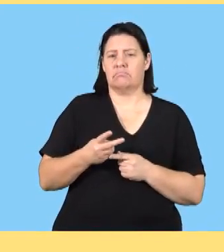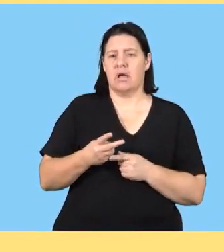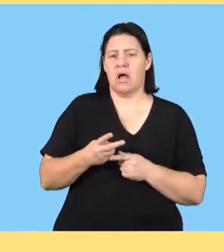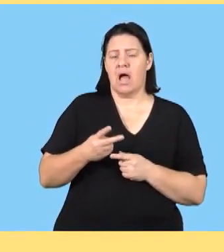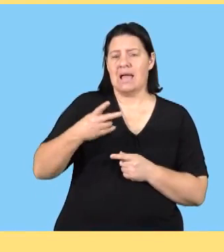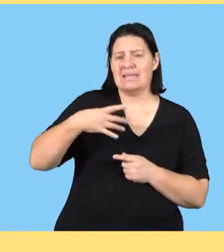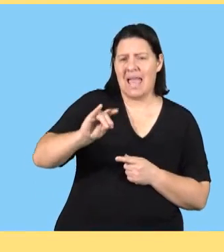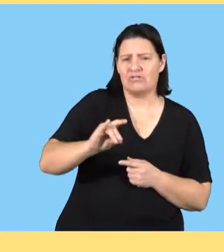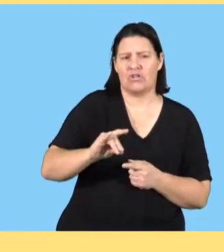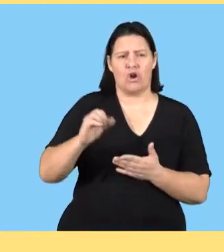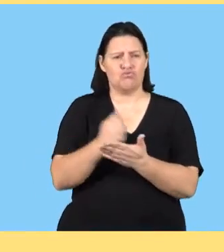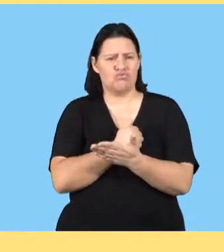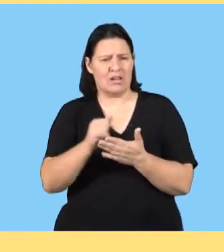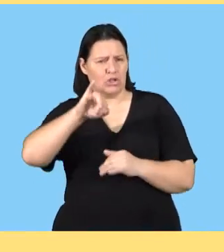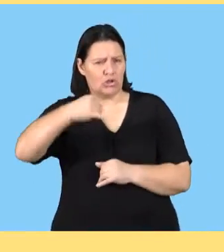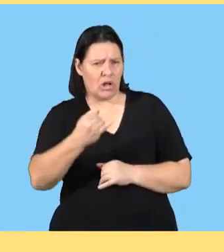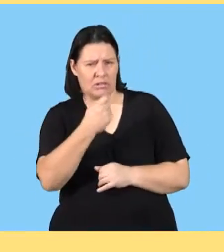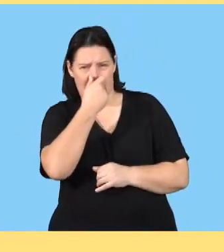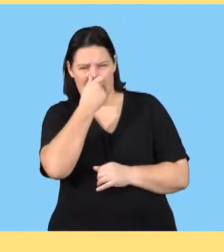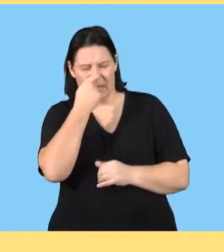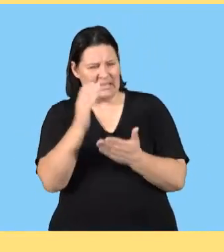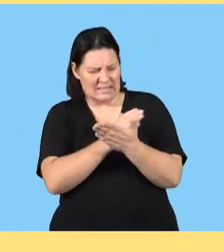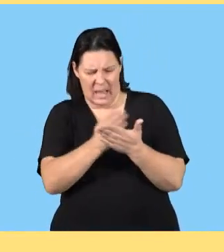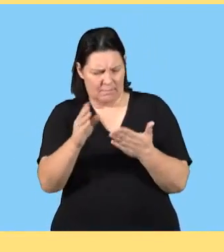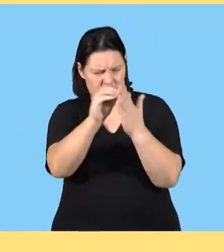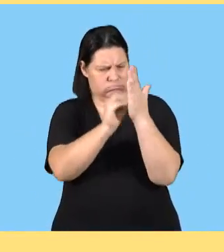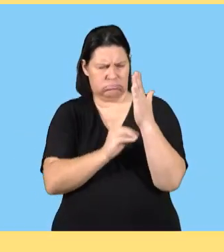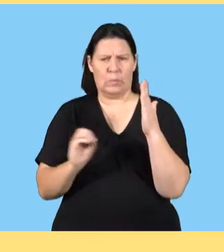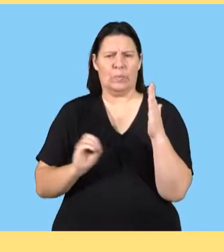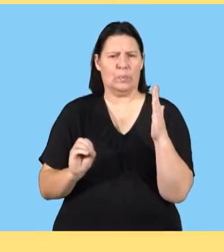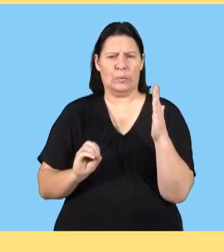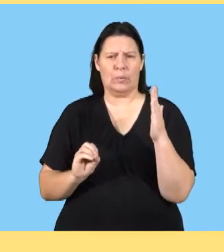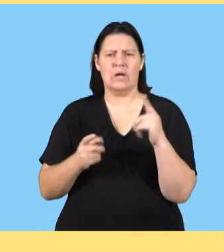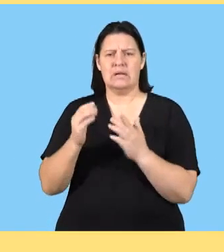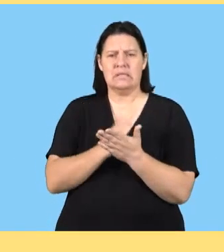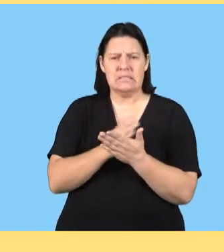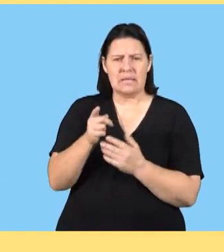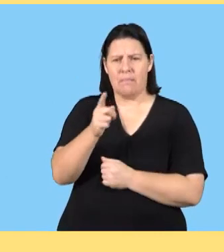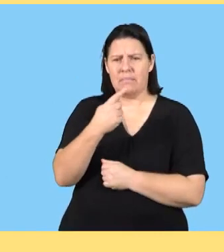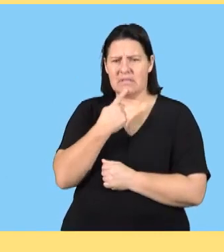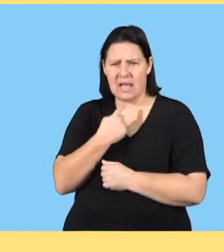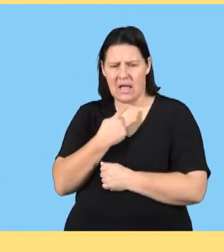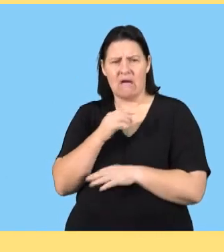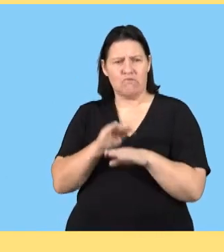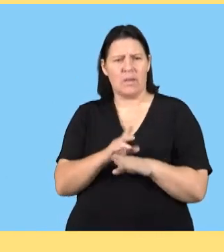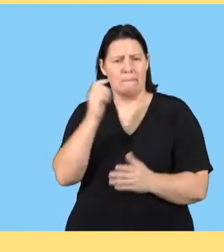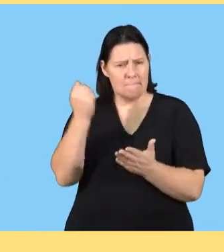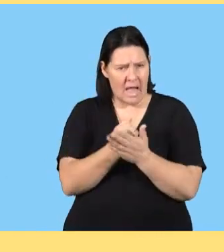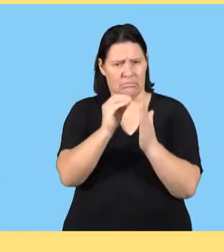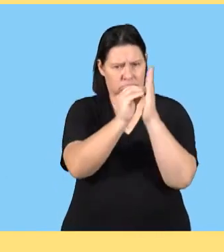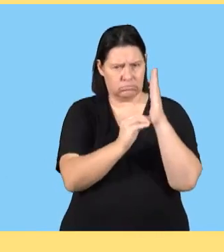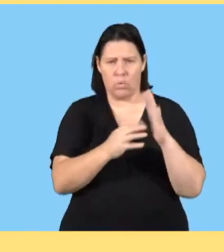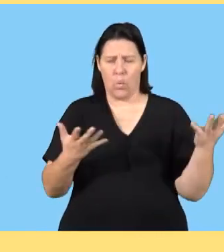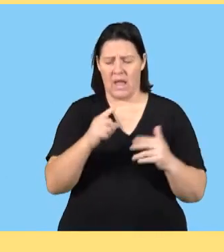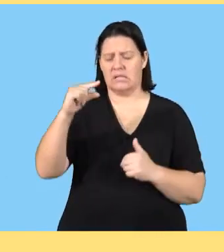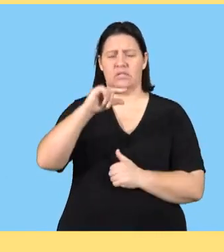journals, there's some transactions that have not yet been recorded. One of his friends has told him that such transactions need to be recorded